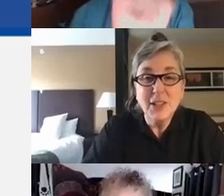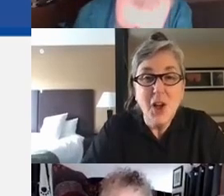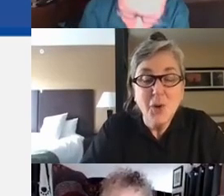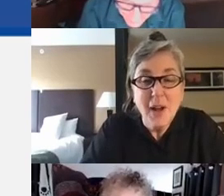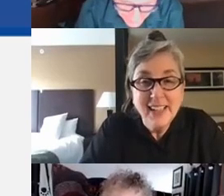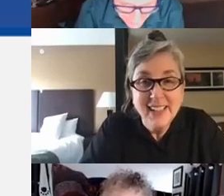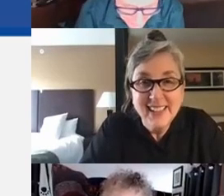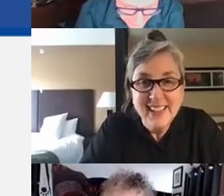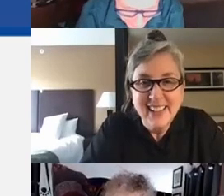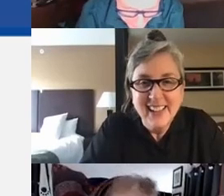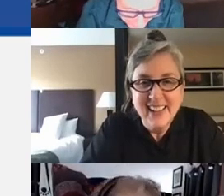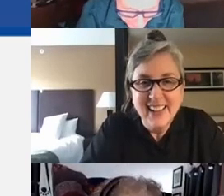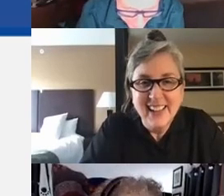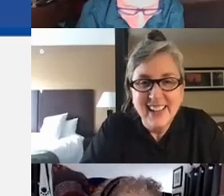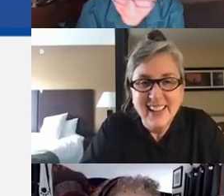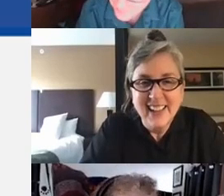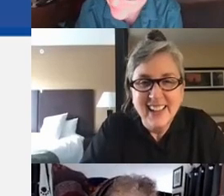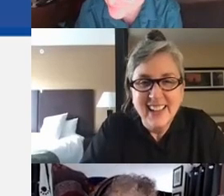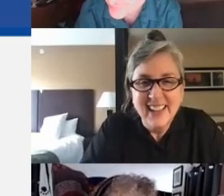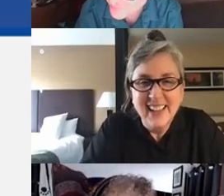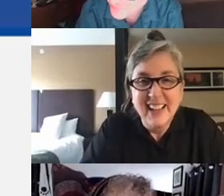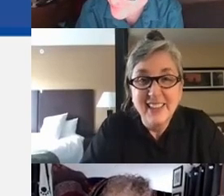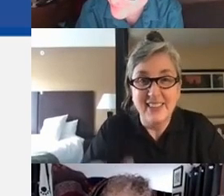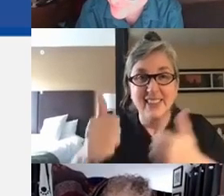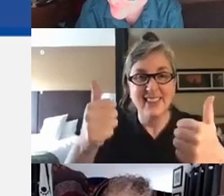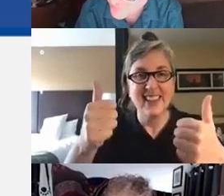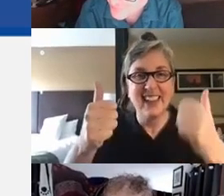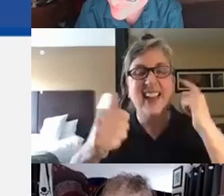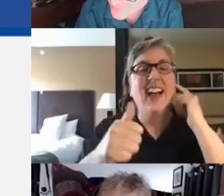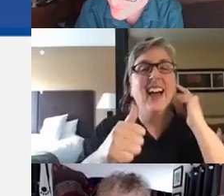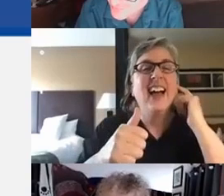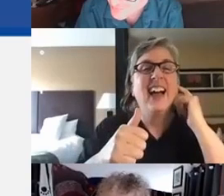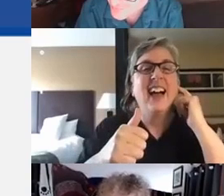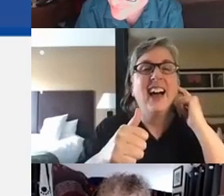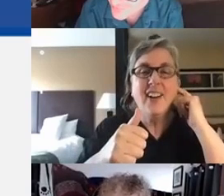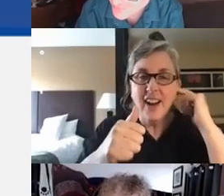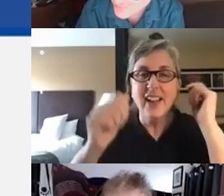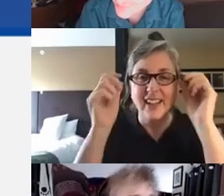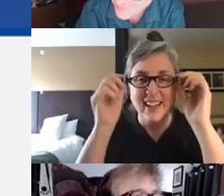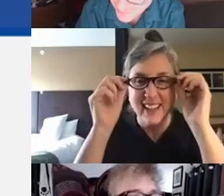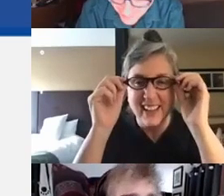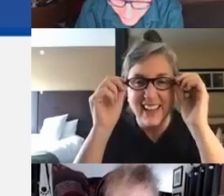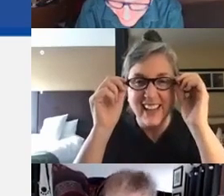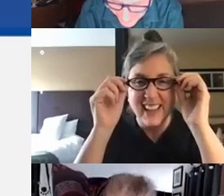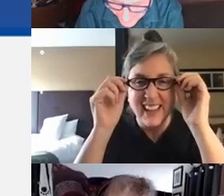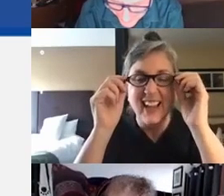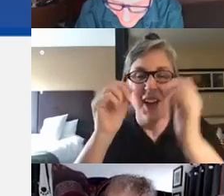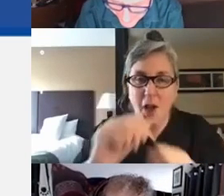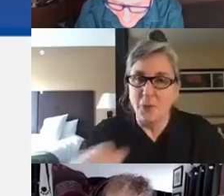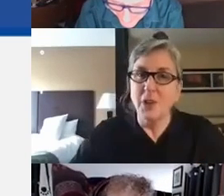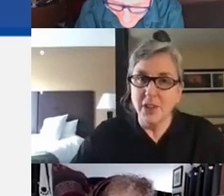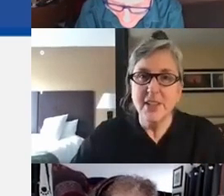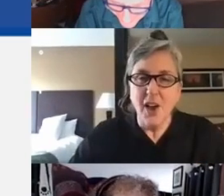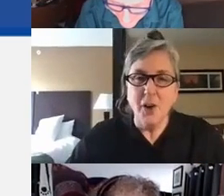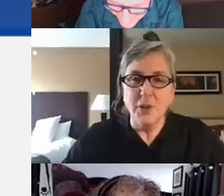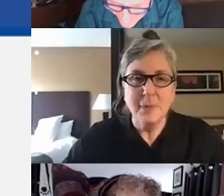that was a long what? That was a long, seemed like I did the most of the talking. It just All seemed right. like very long.